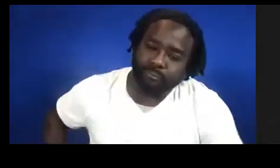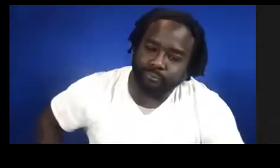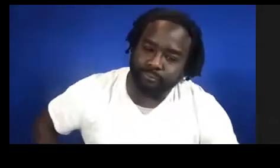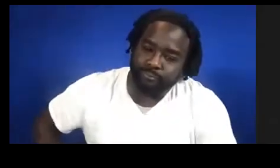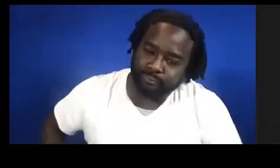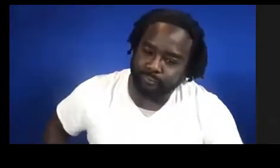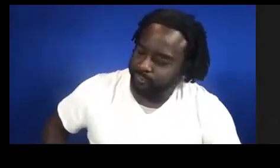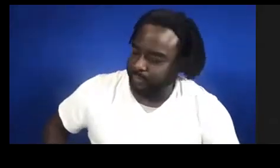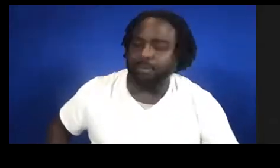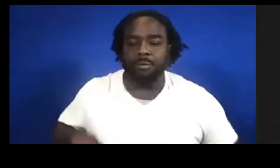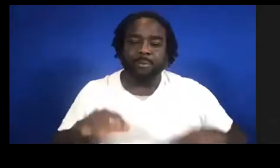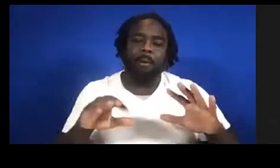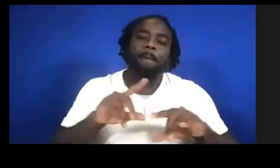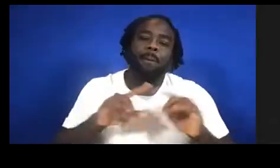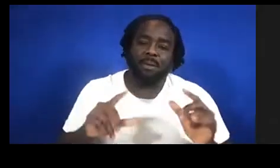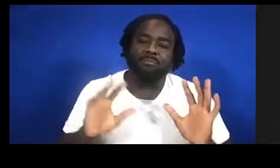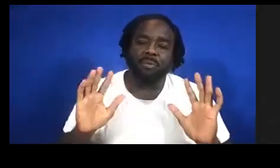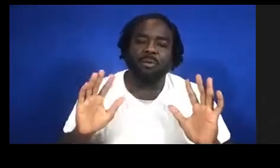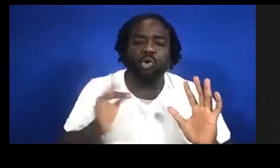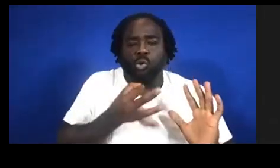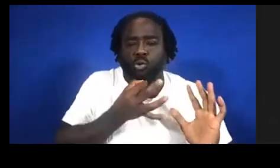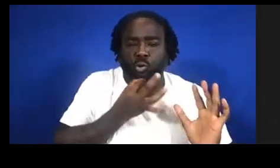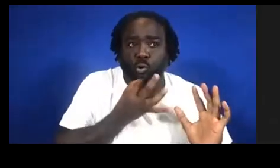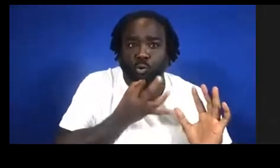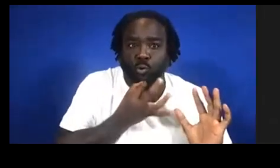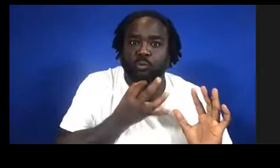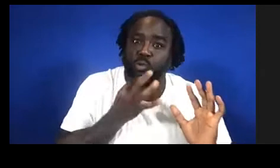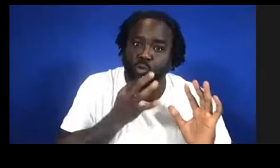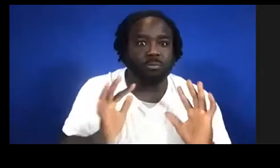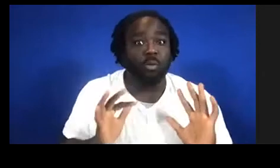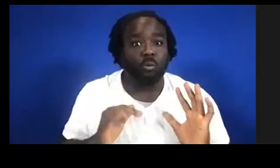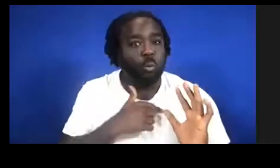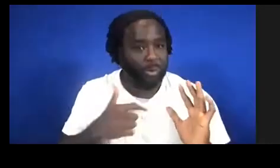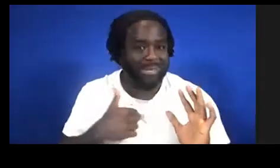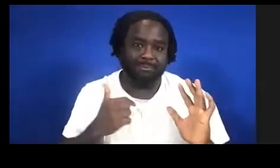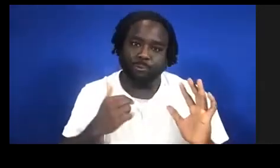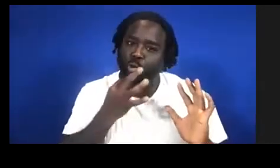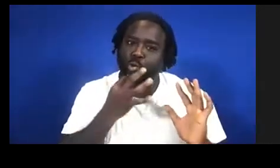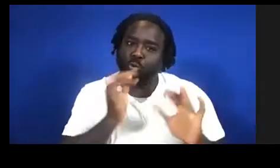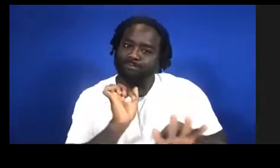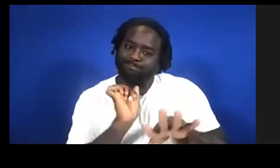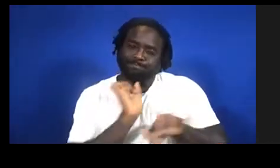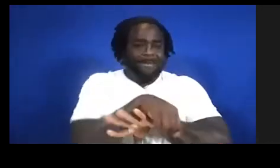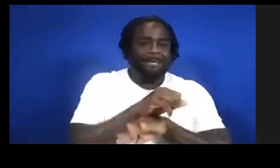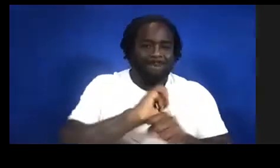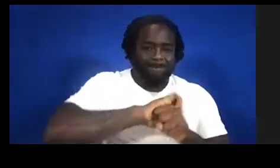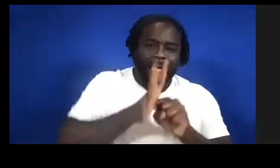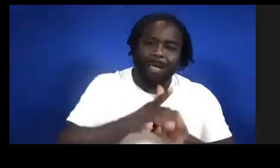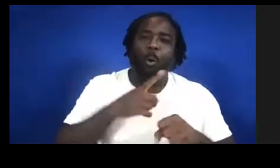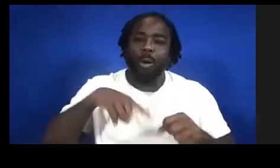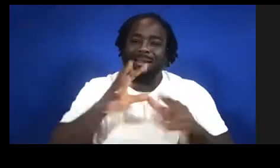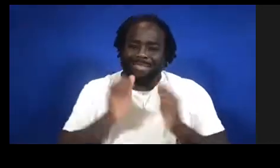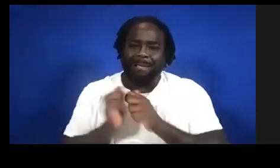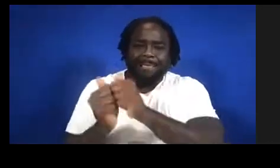all you see is hands moving and big old eyeballs. And you know, I'm a little over it. I'm a little bit over